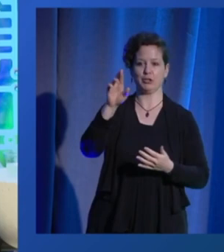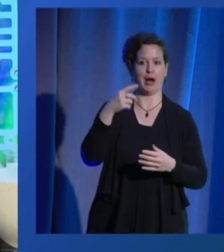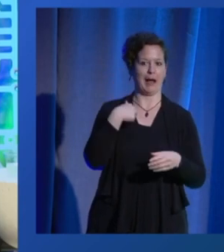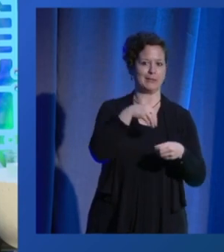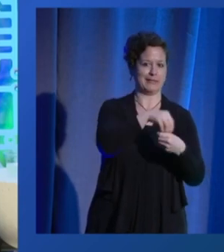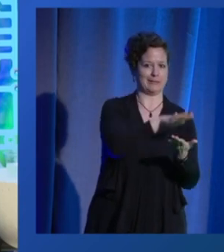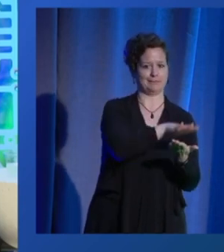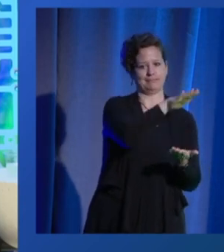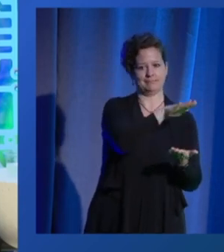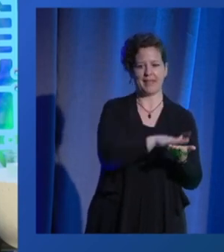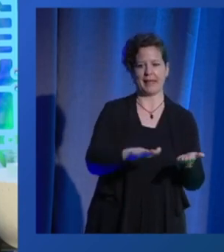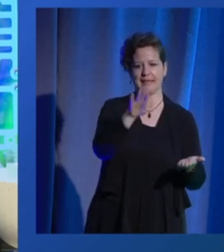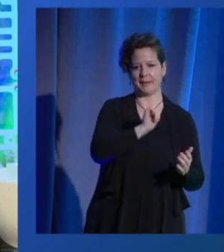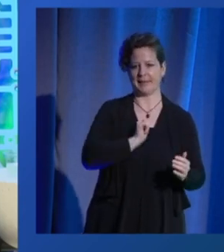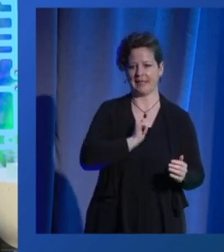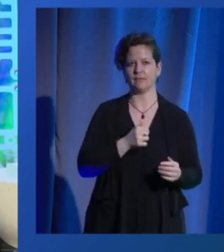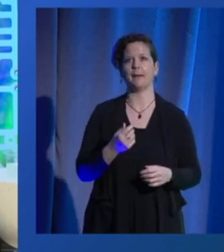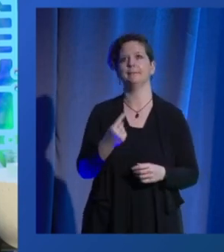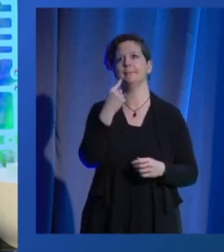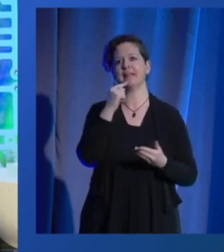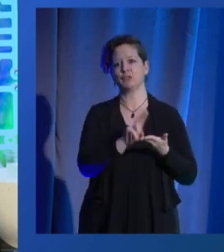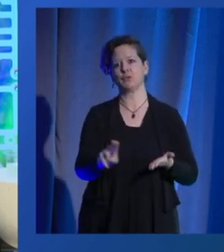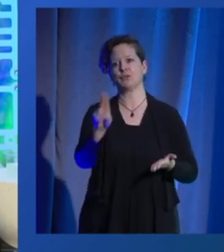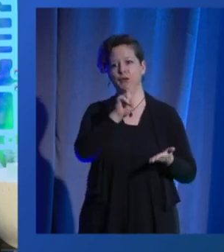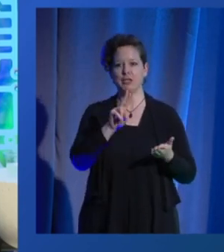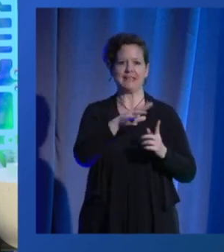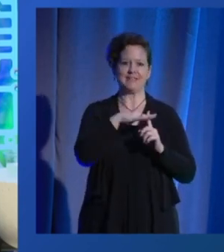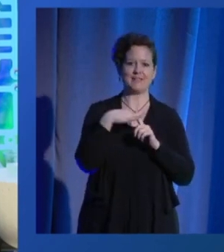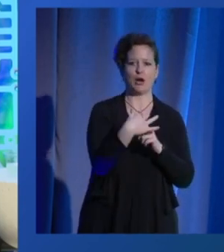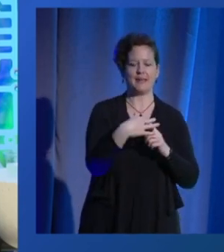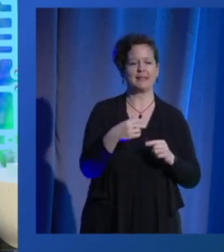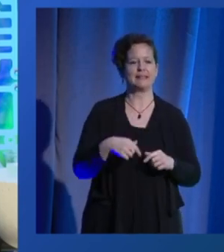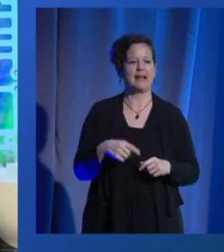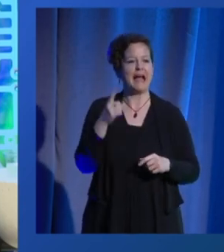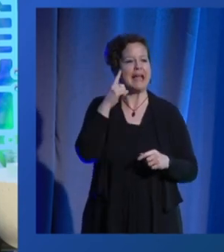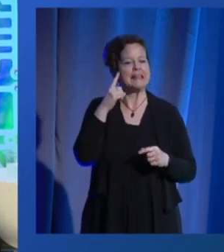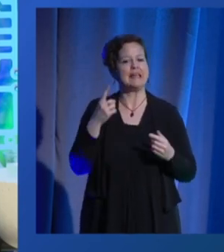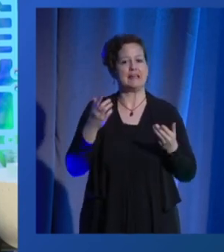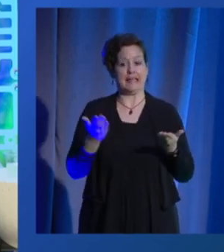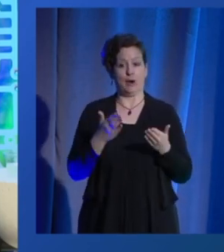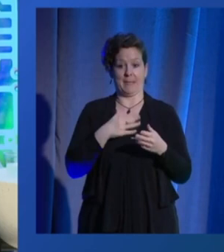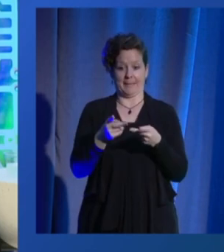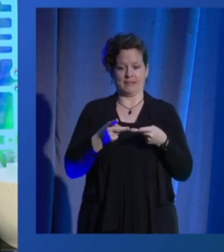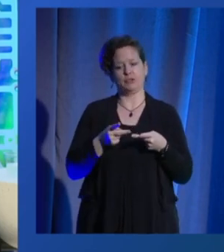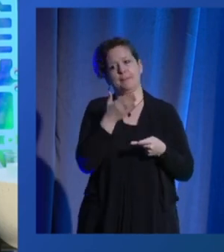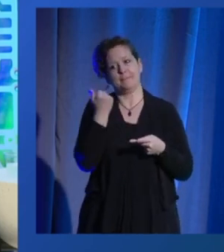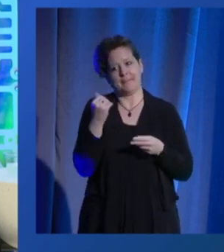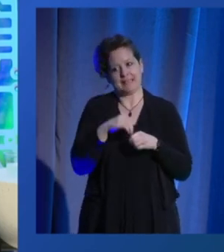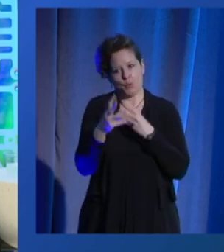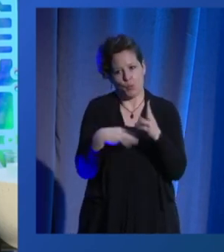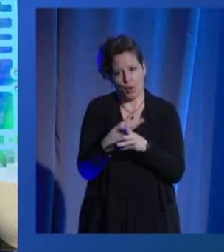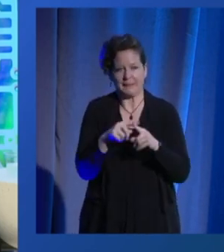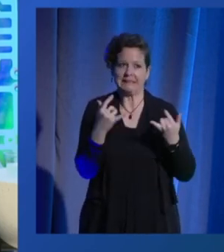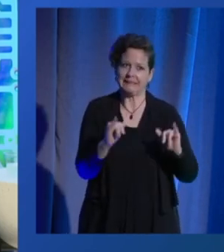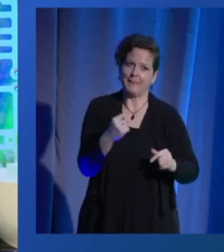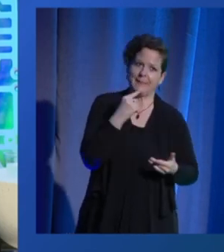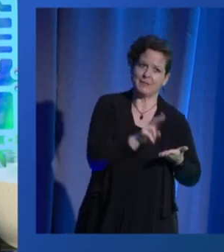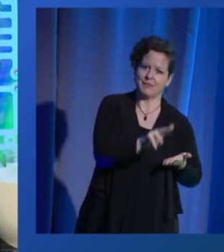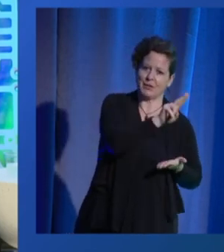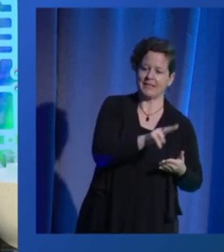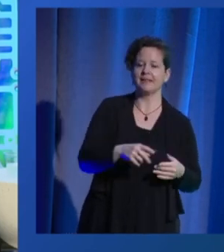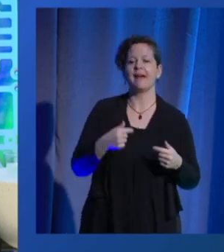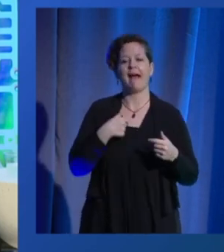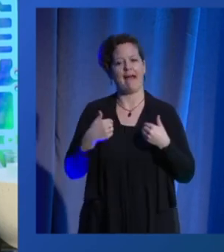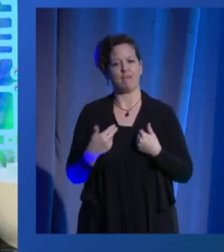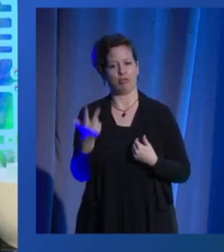myself um and I really miss the university environment even though I think that I have the best job in the world now um but I have three children